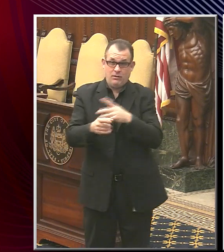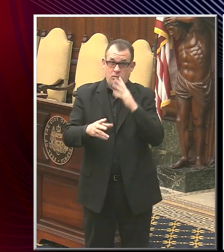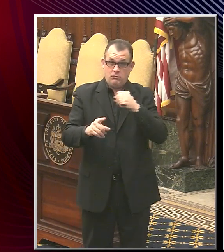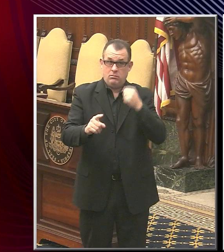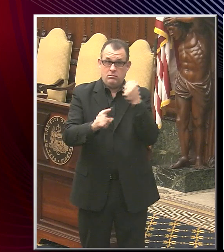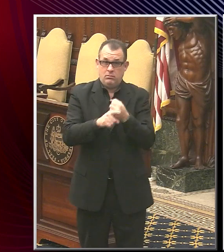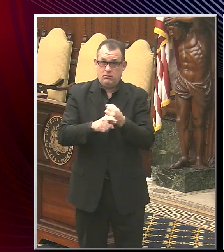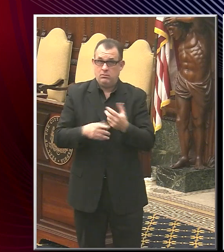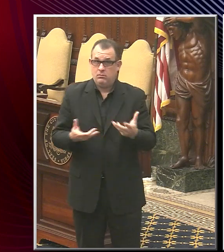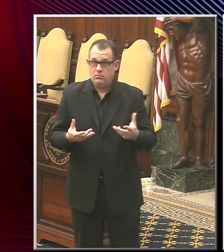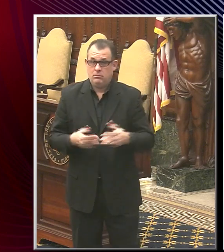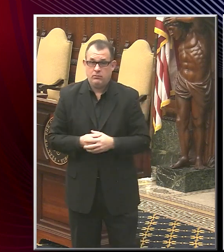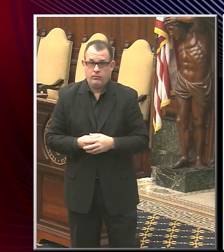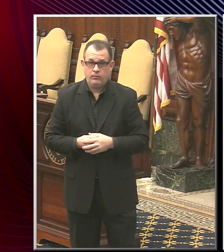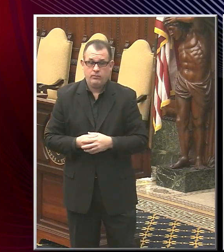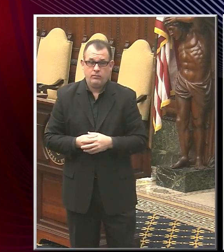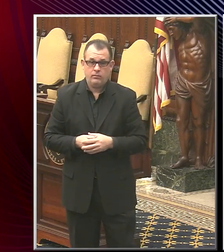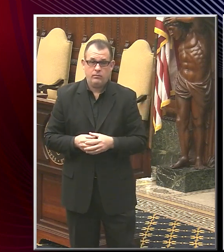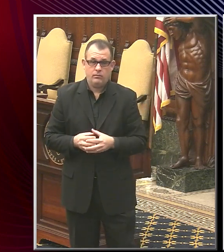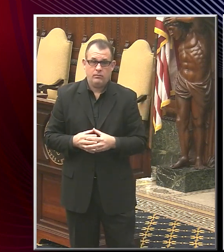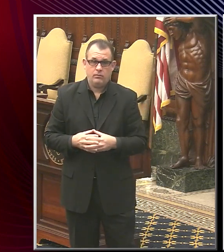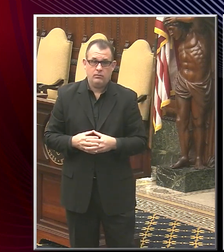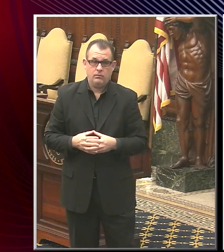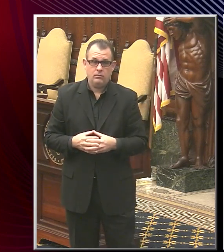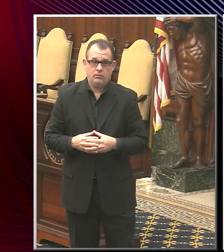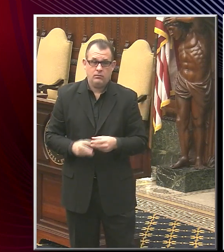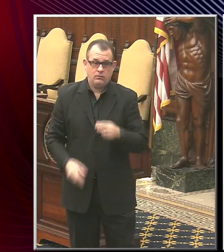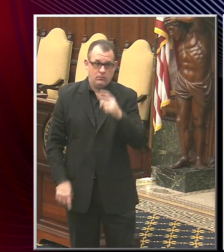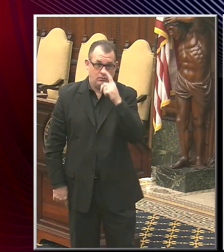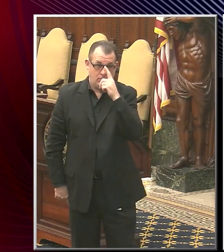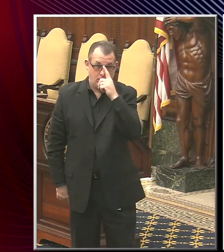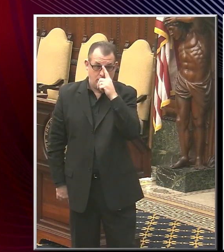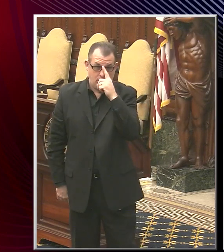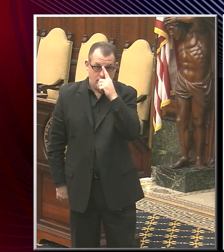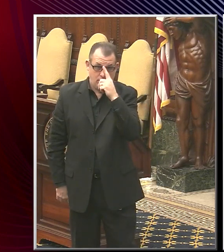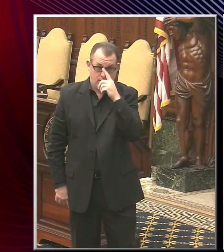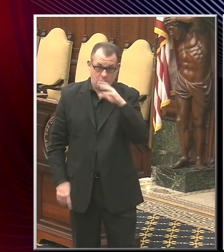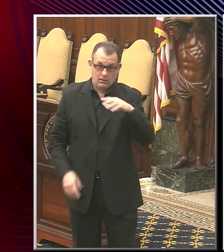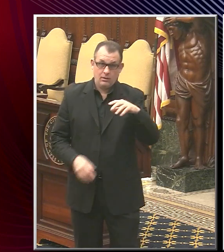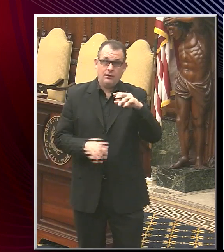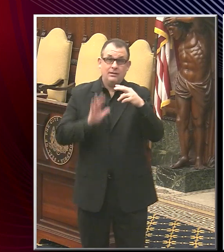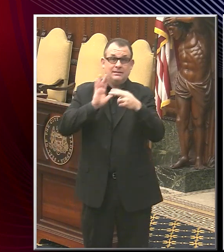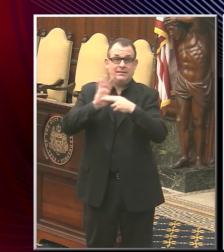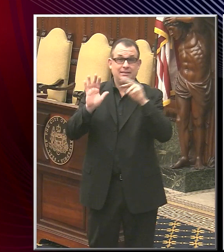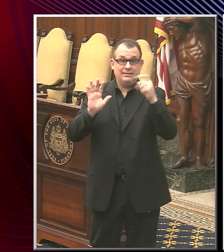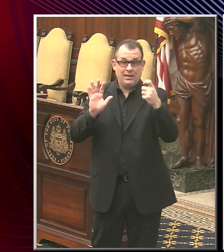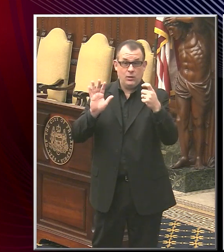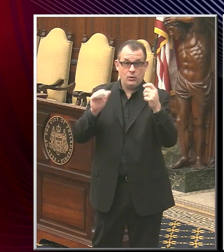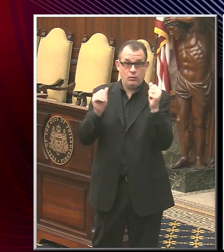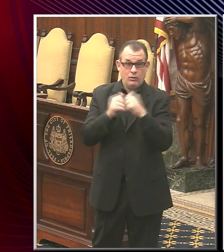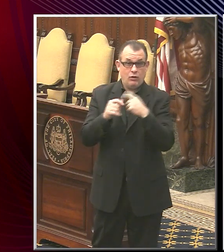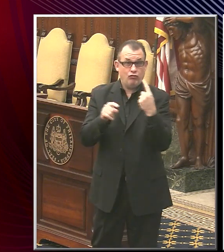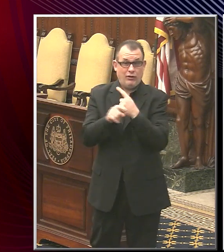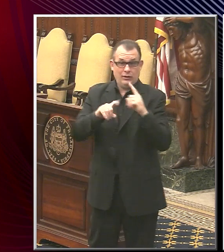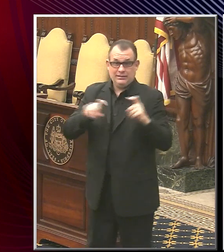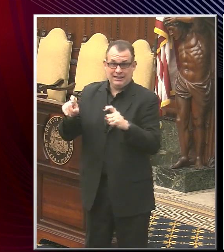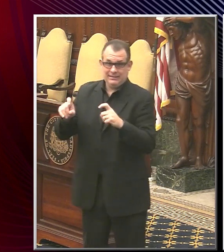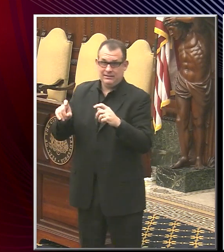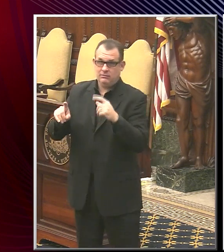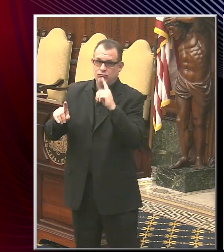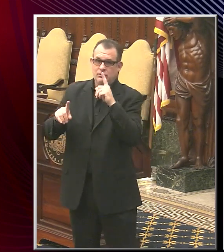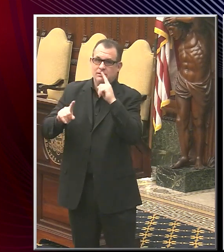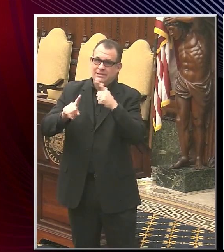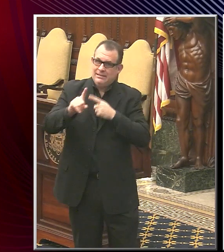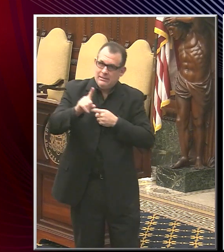well. Yeah, so you can't diagnose this new variant with just a regular test. It takes a very specialized